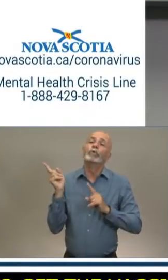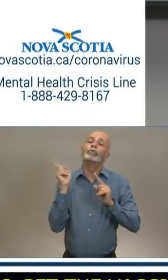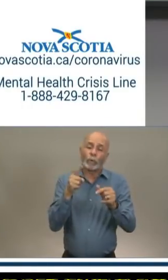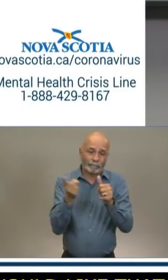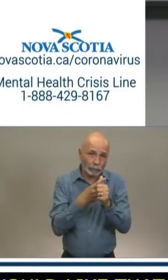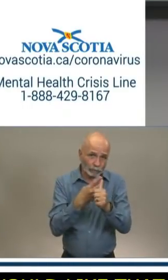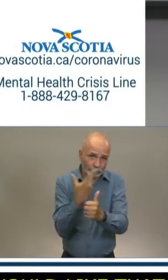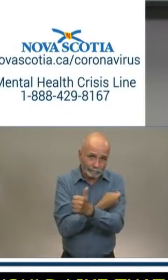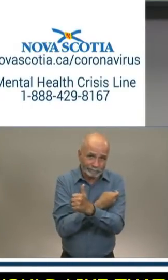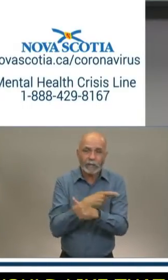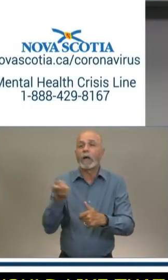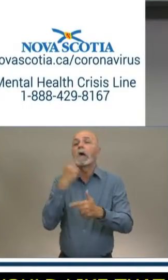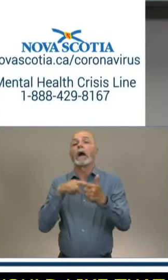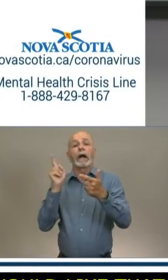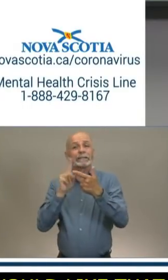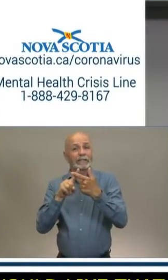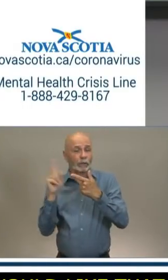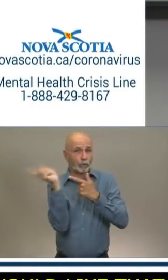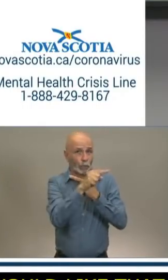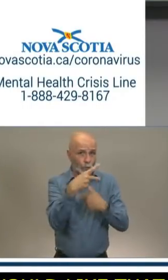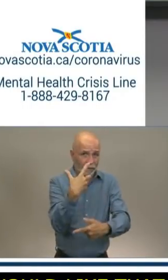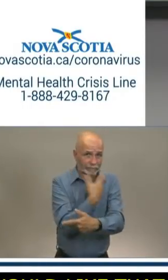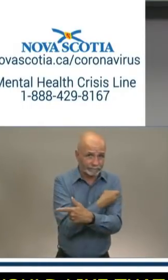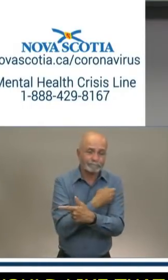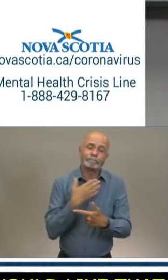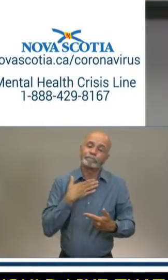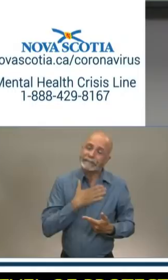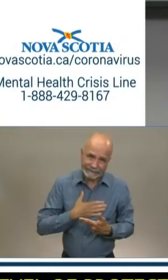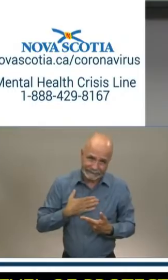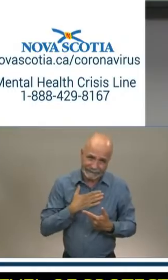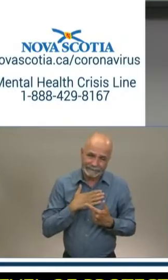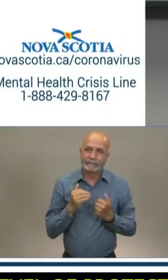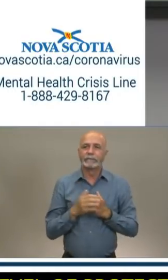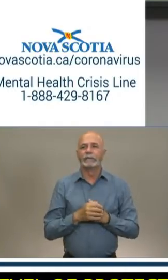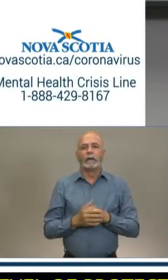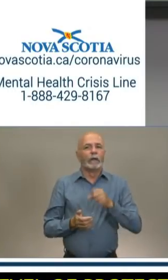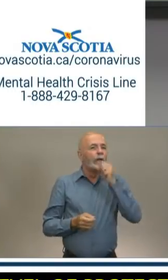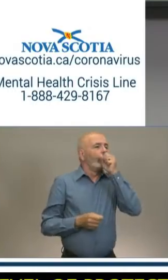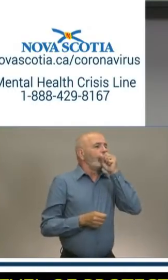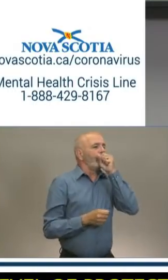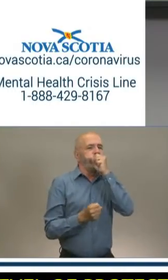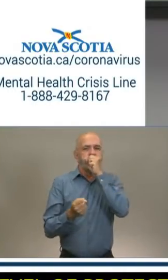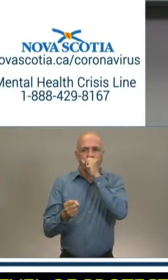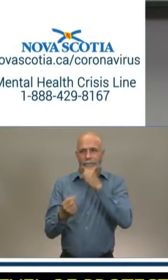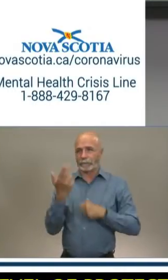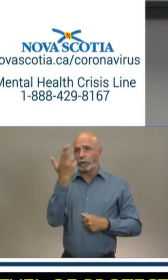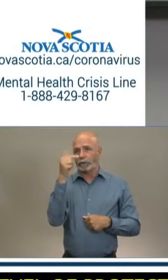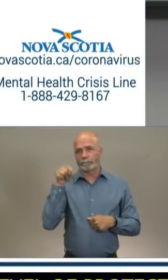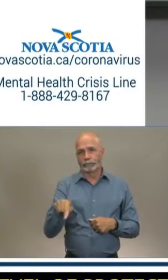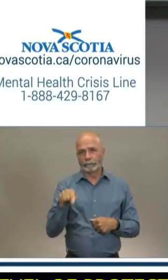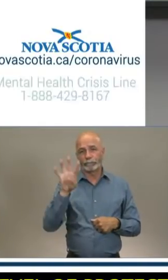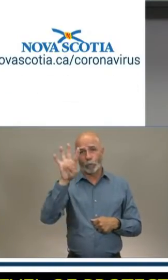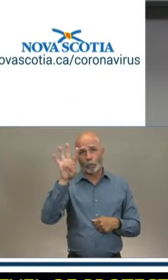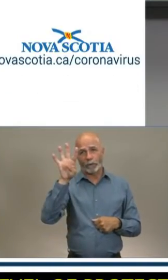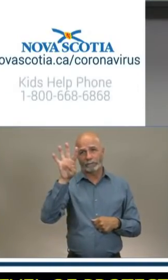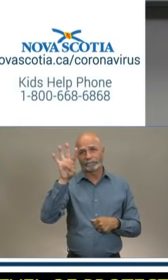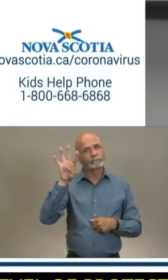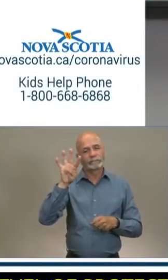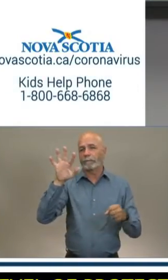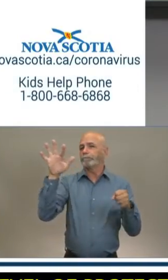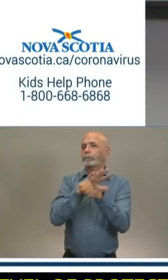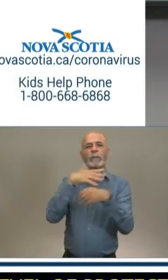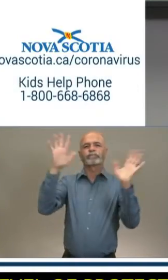up with your second. And right now, 13.4% of Nova Scotians are fully vaccinated with 2